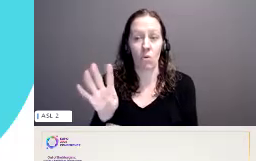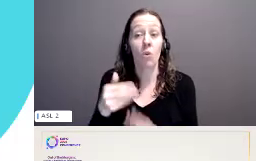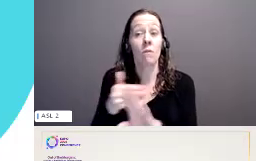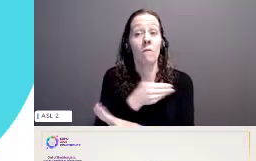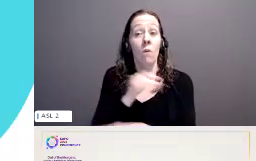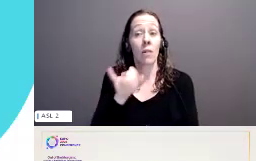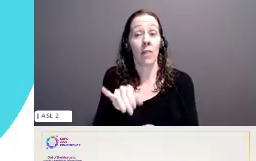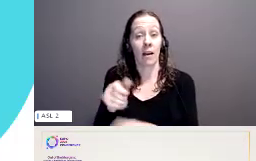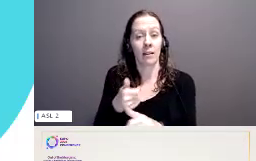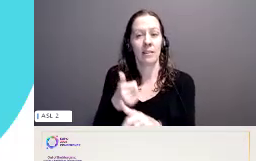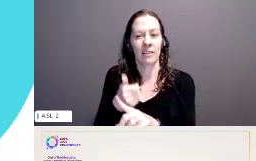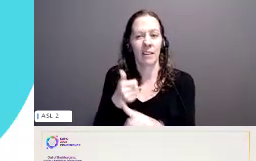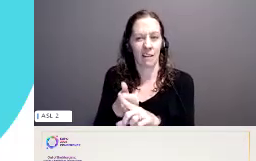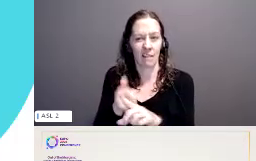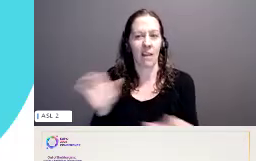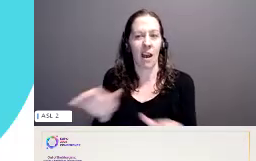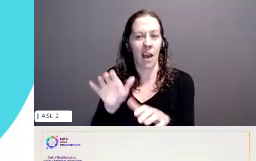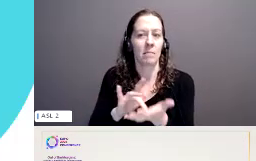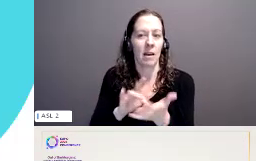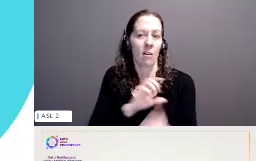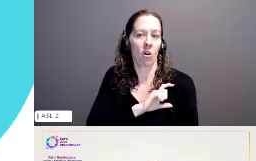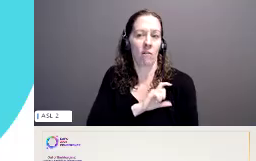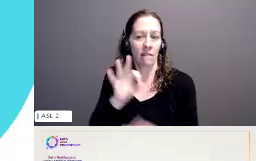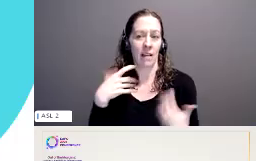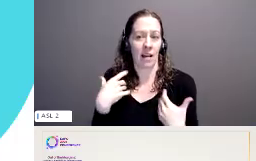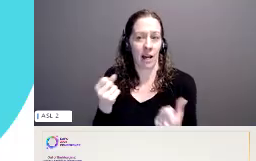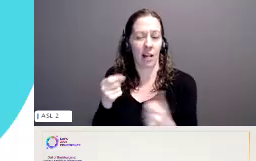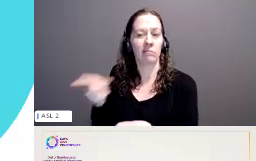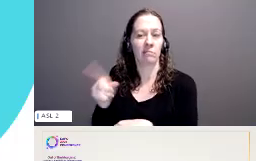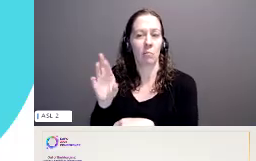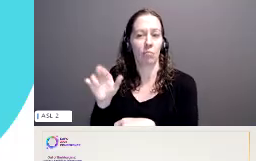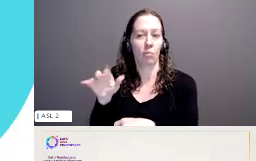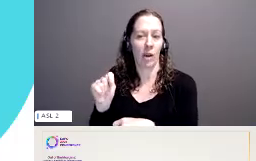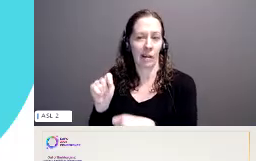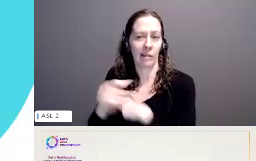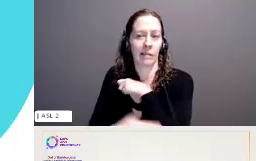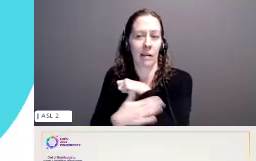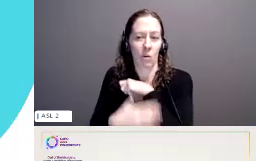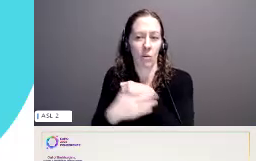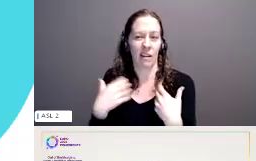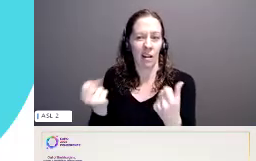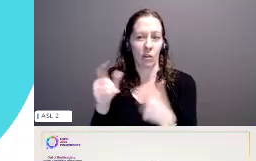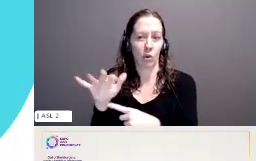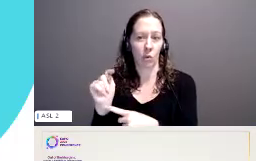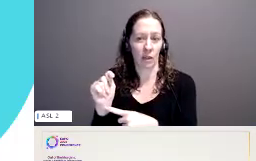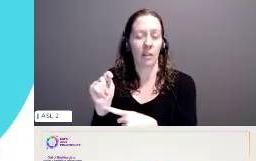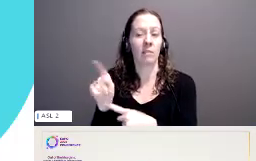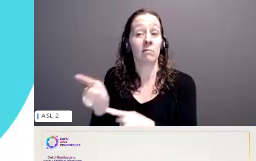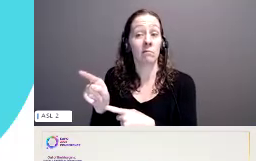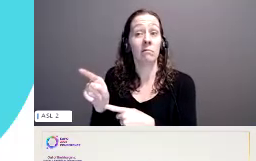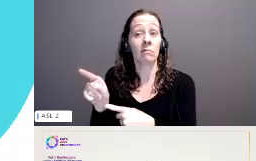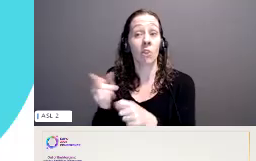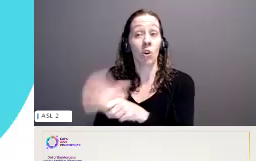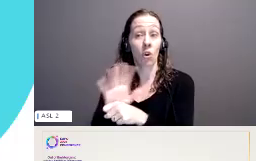this, she was the acting medical officer of health of the Brant County Health Unit and led its response to